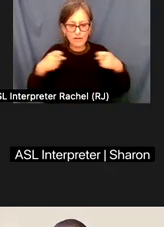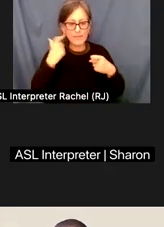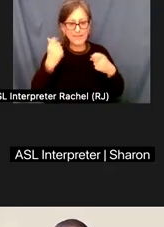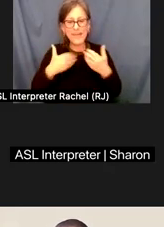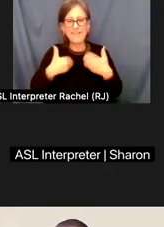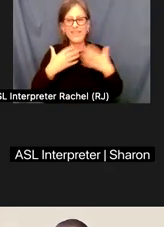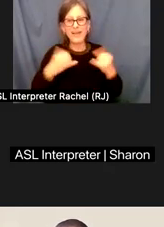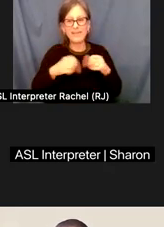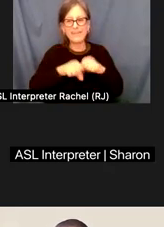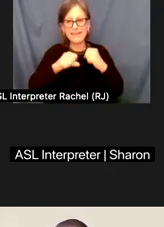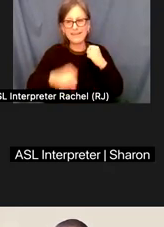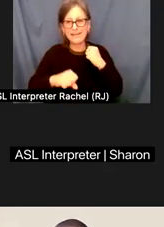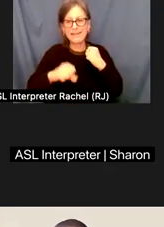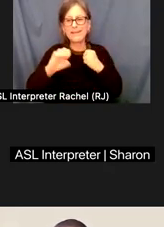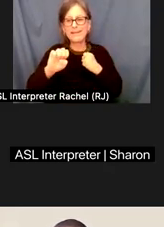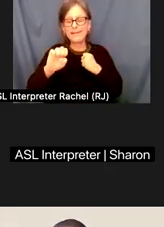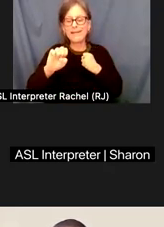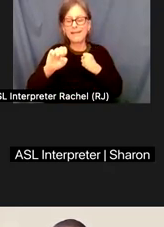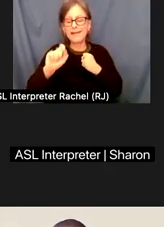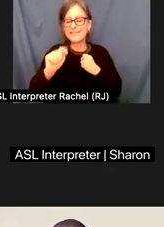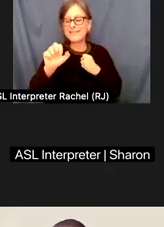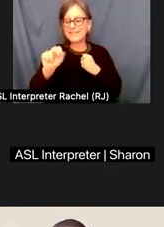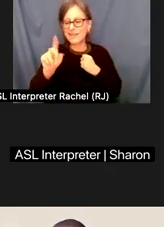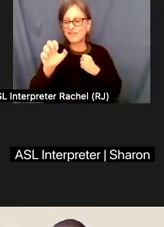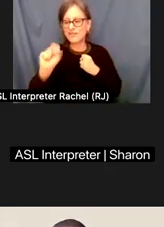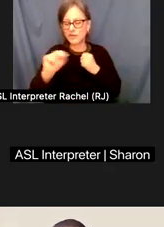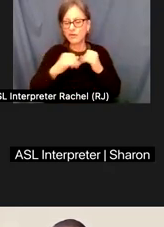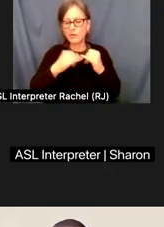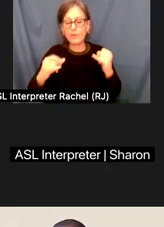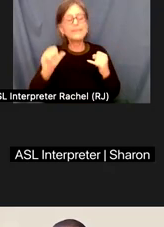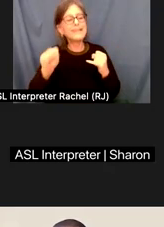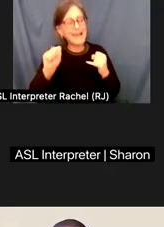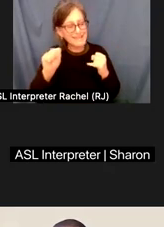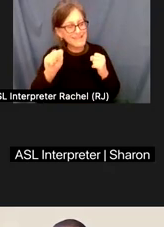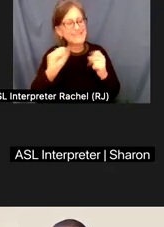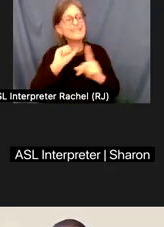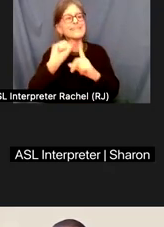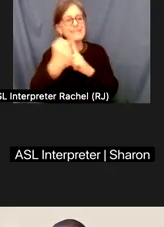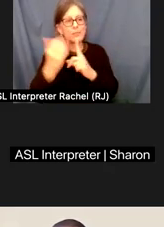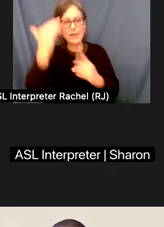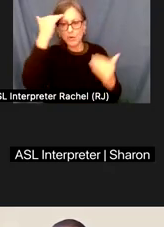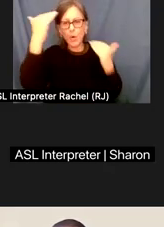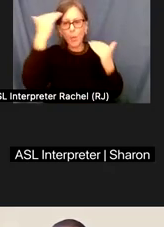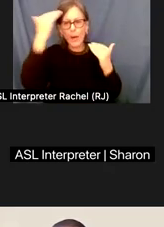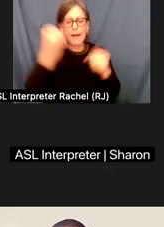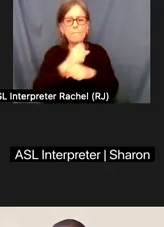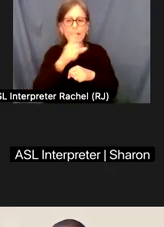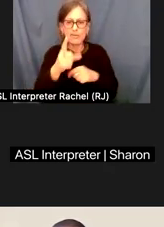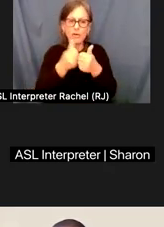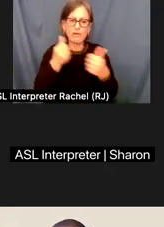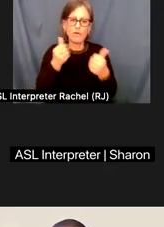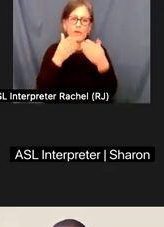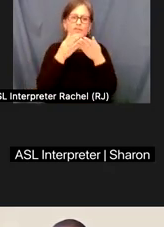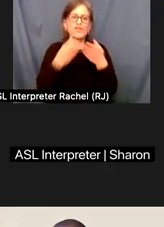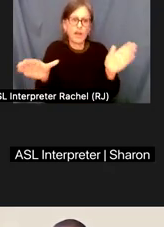cords. Yes, it's situational awareness, making sure that you're not going to be putting yourself in danger in general.